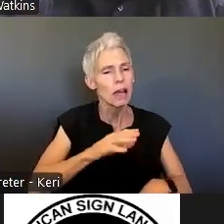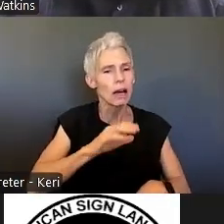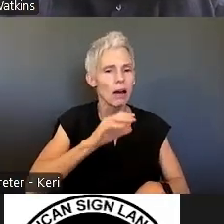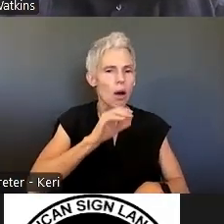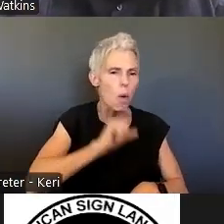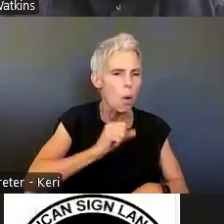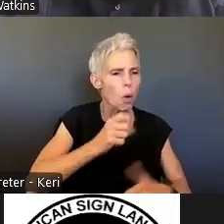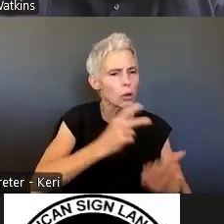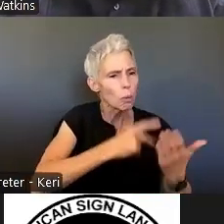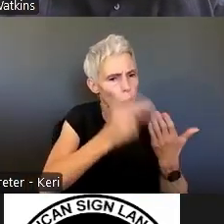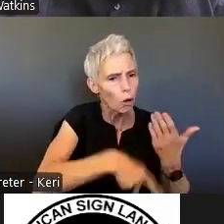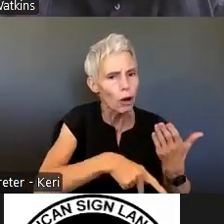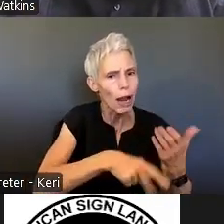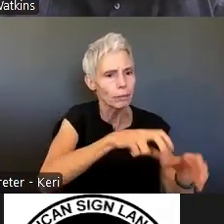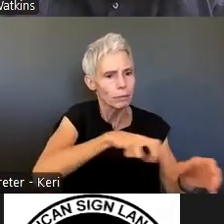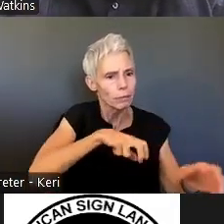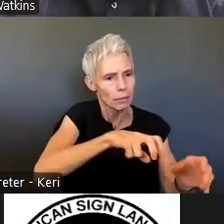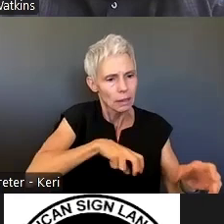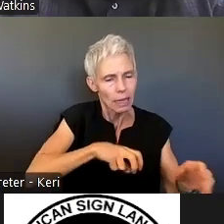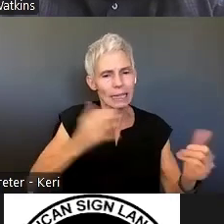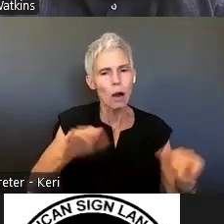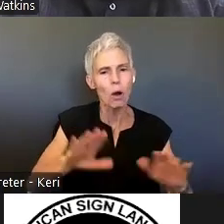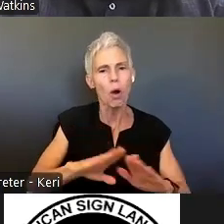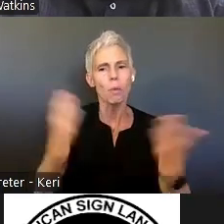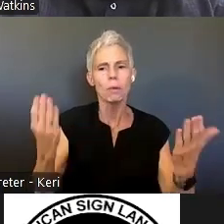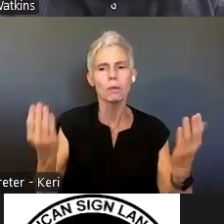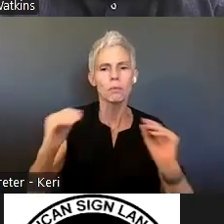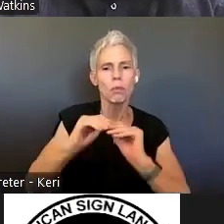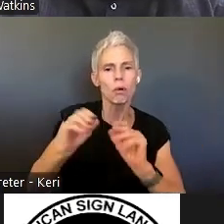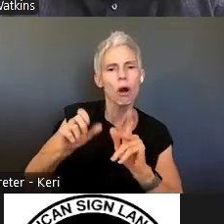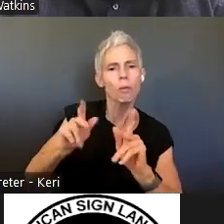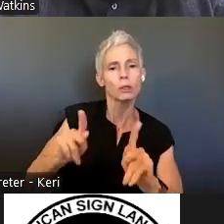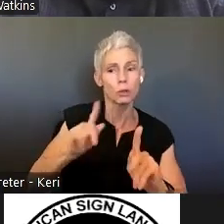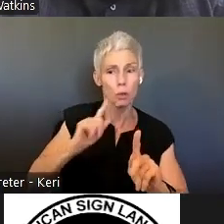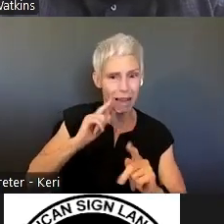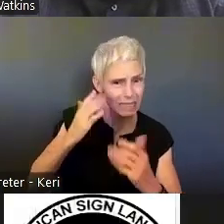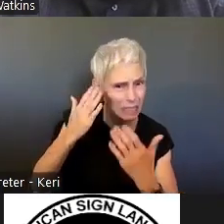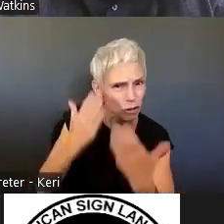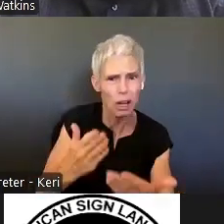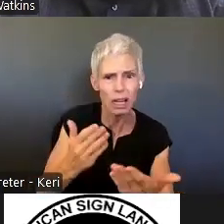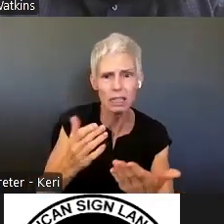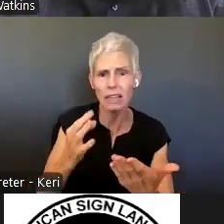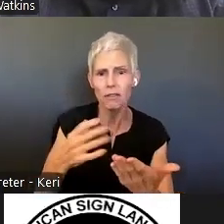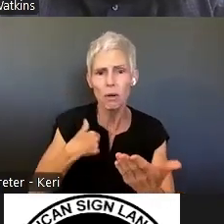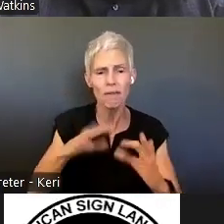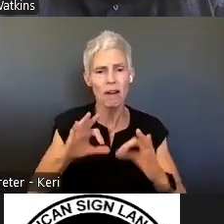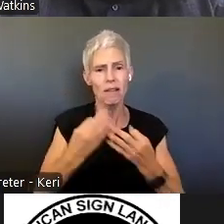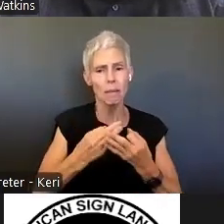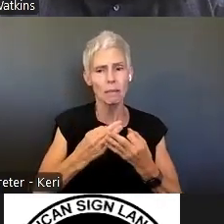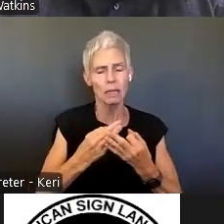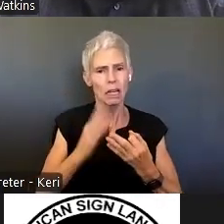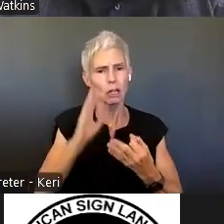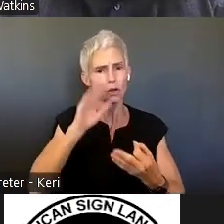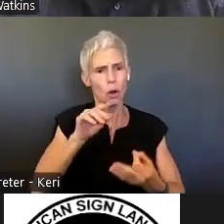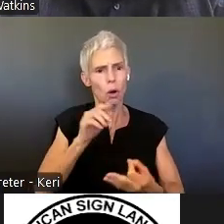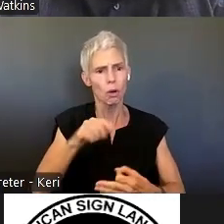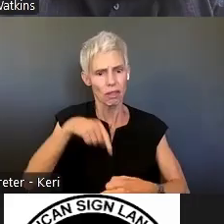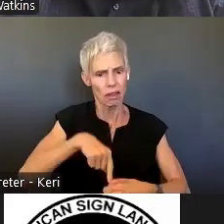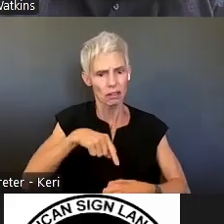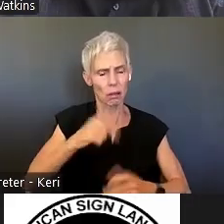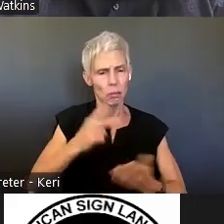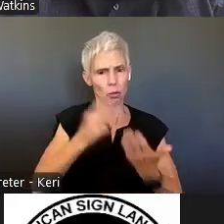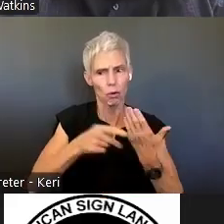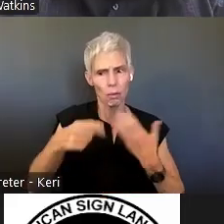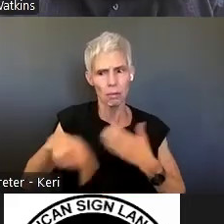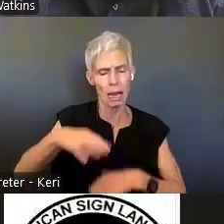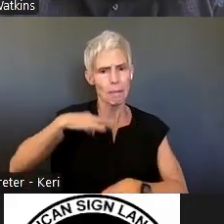opportunities. So I would highly suggest if you have a family that you think would benefit from this program, to reach out to